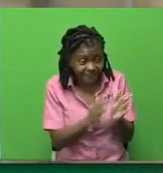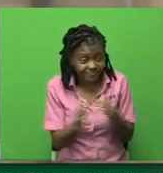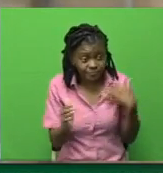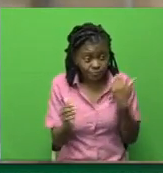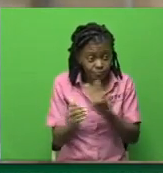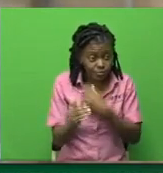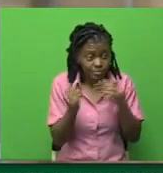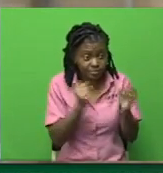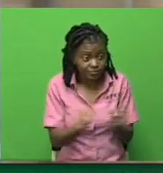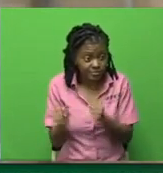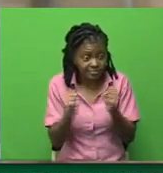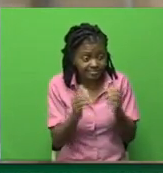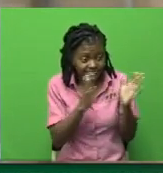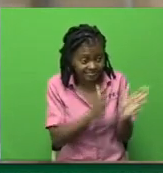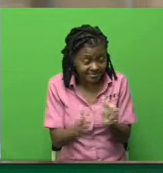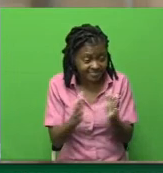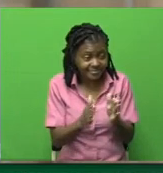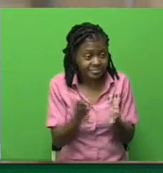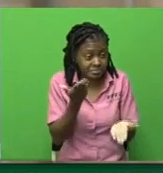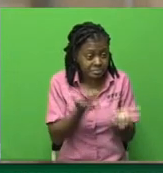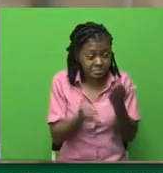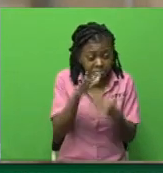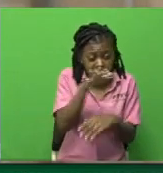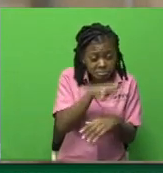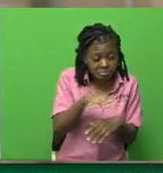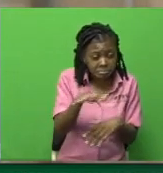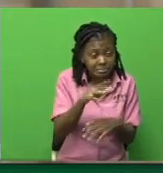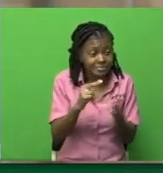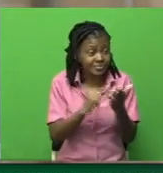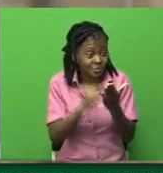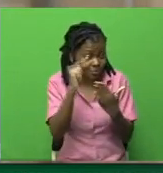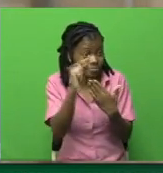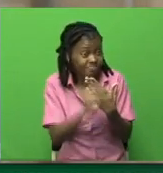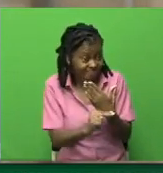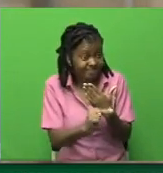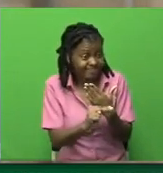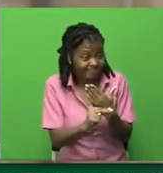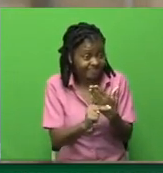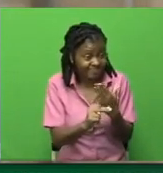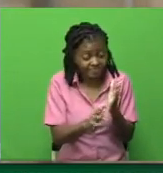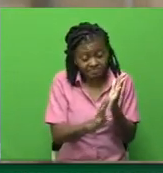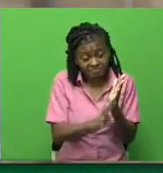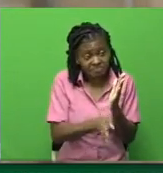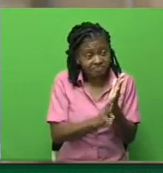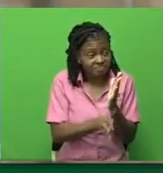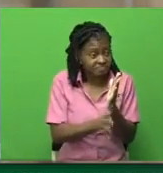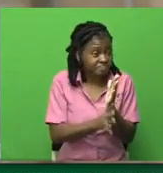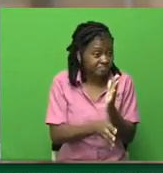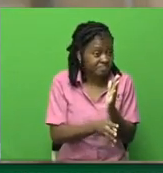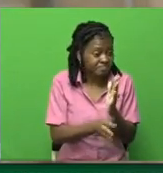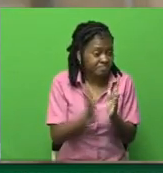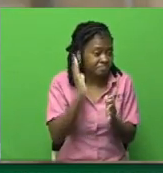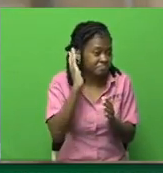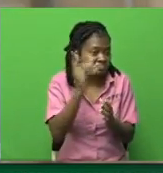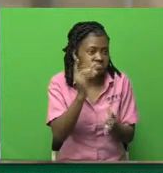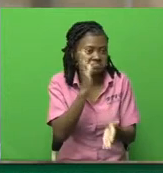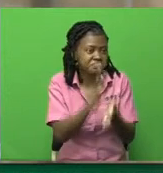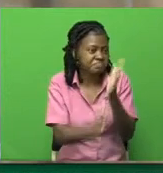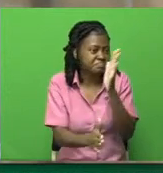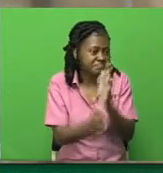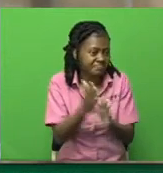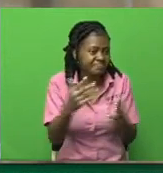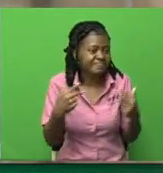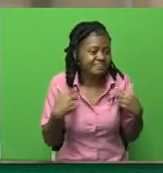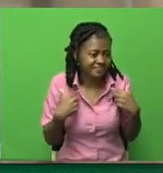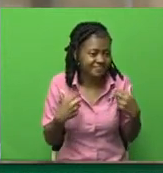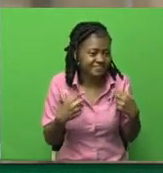by November the backlog of leaks on wassa's system will be entirely eradicated and therefore